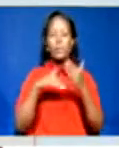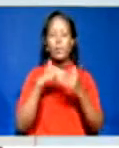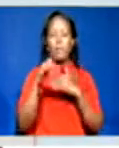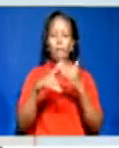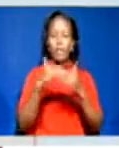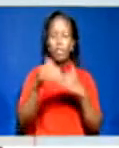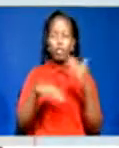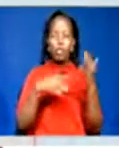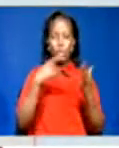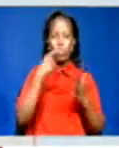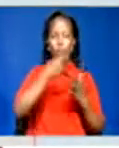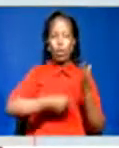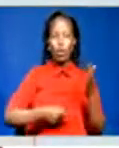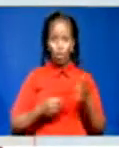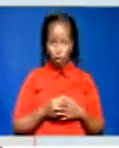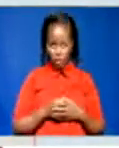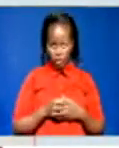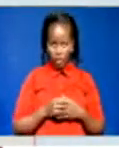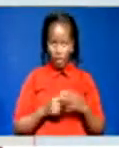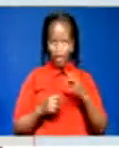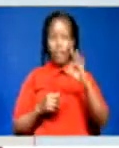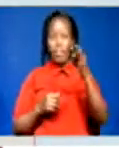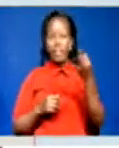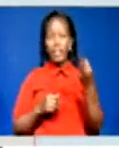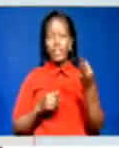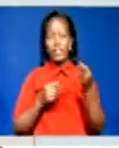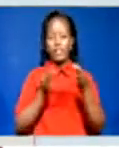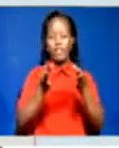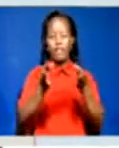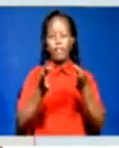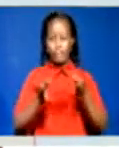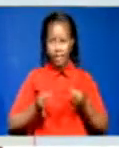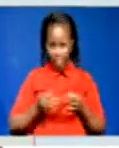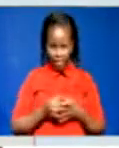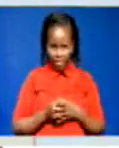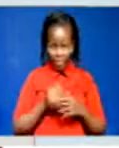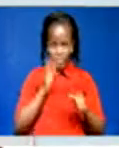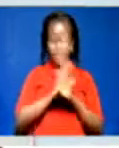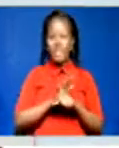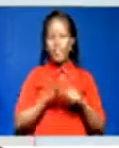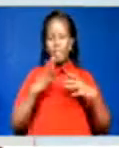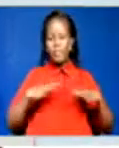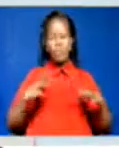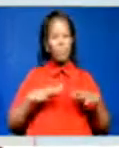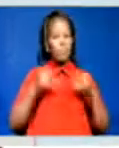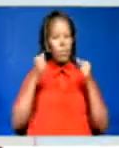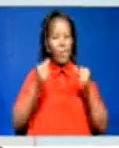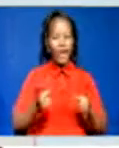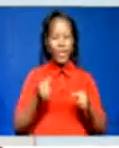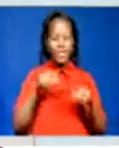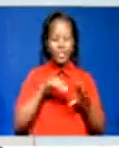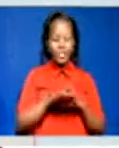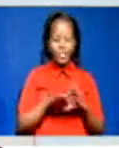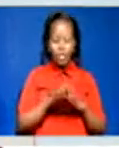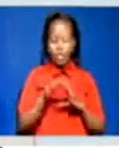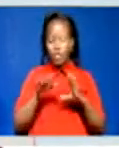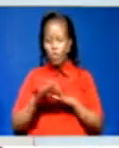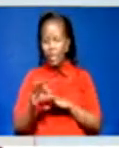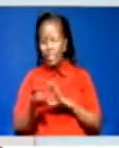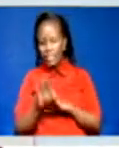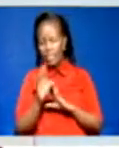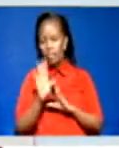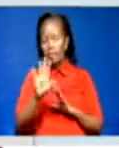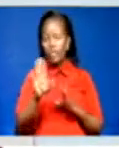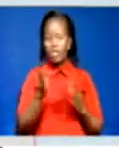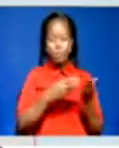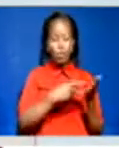materials. And the third thing is financing. Most people are not able to access financing for them to be able to buy some of these